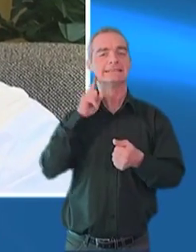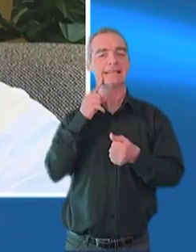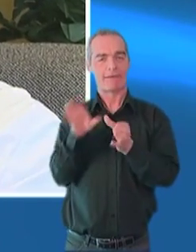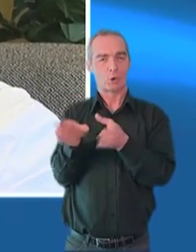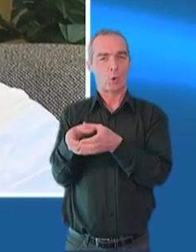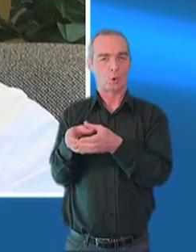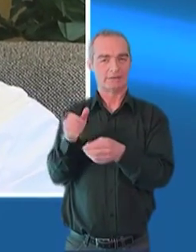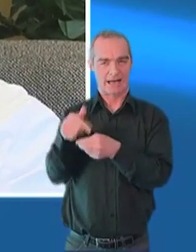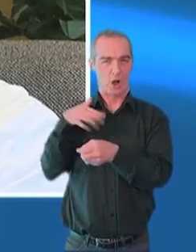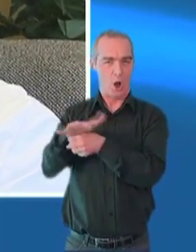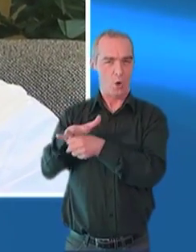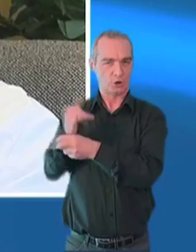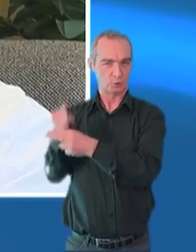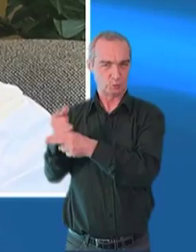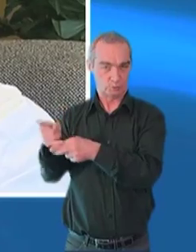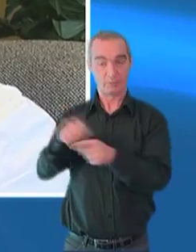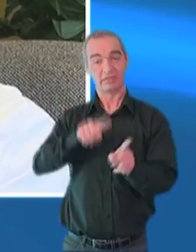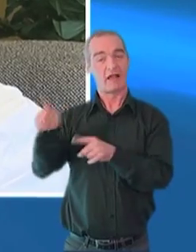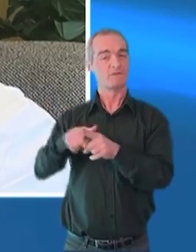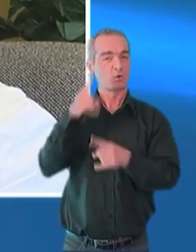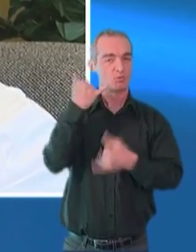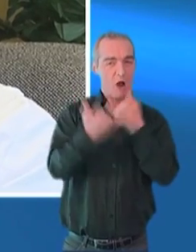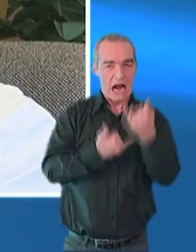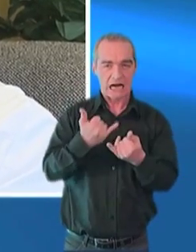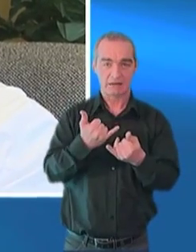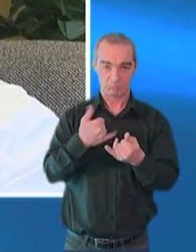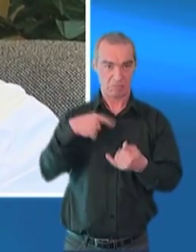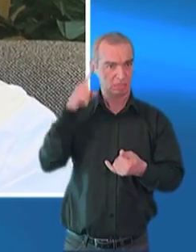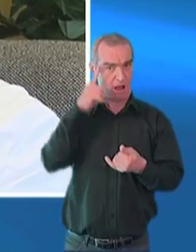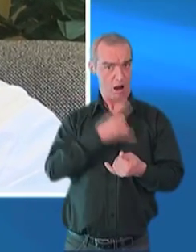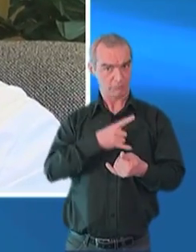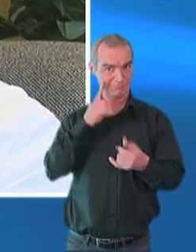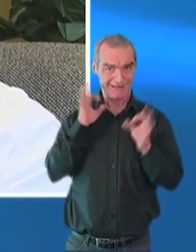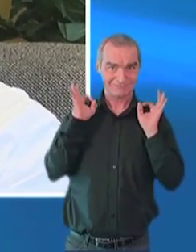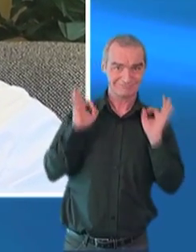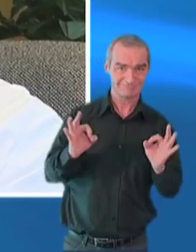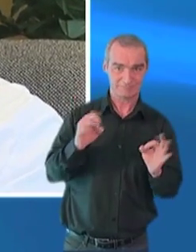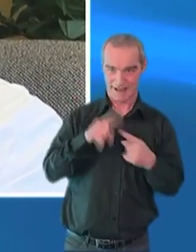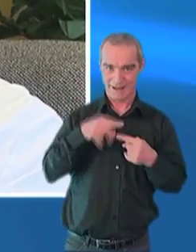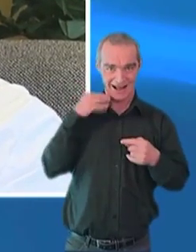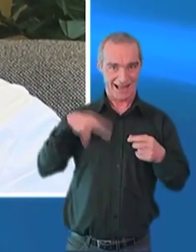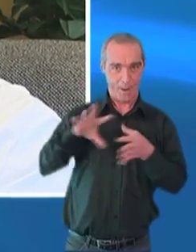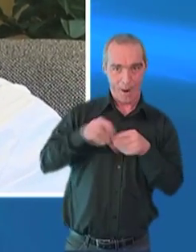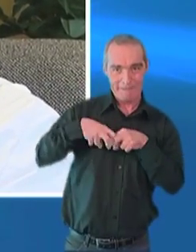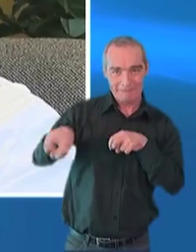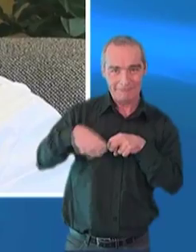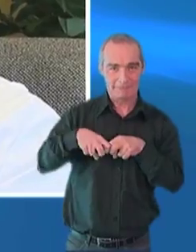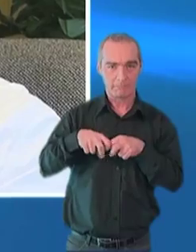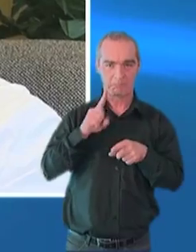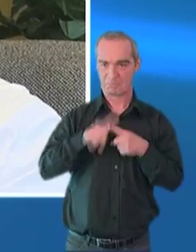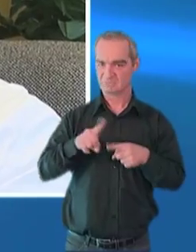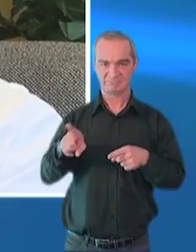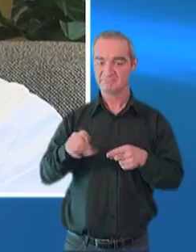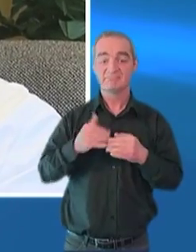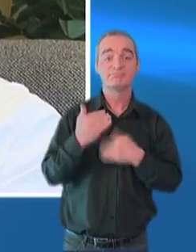local national school, and he went there for a year. And we honestly thought this was great, that, you know, so close to home and everything.